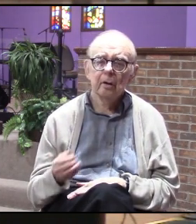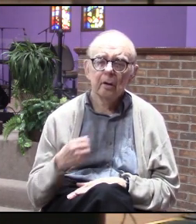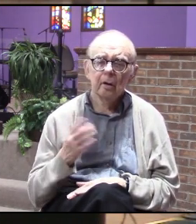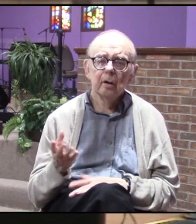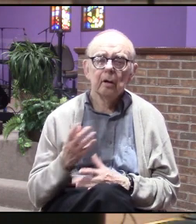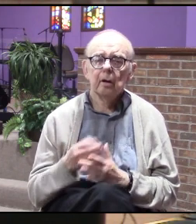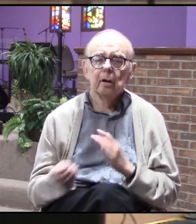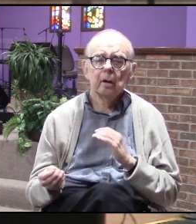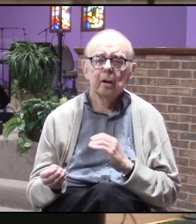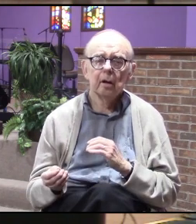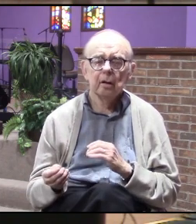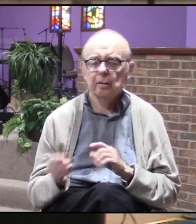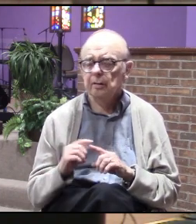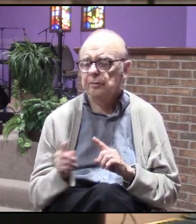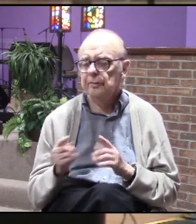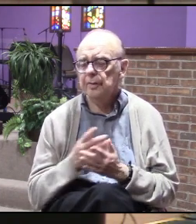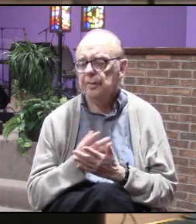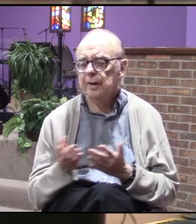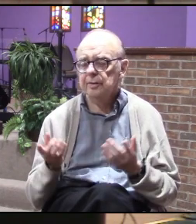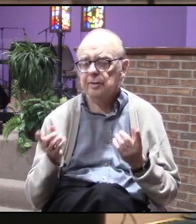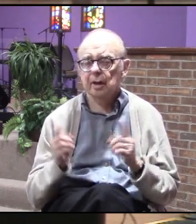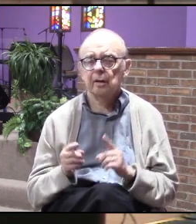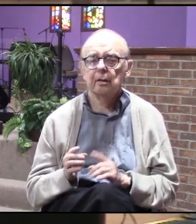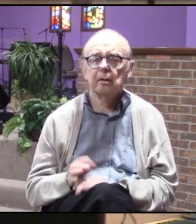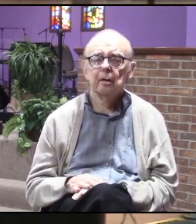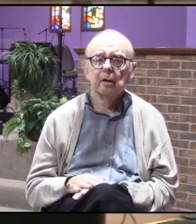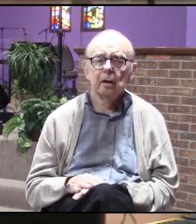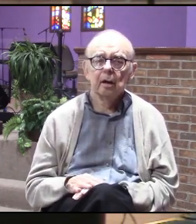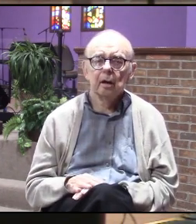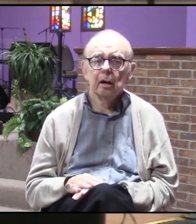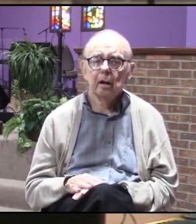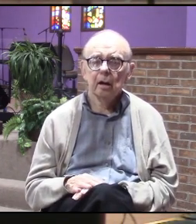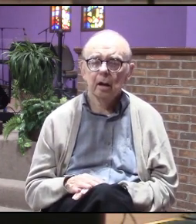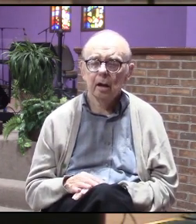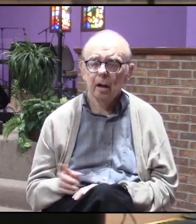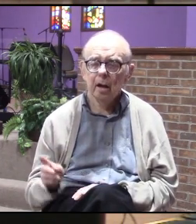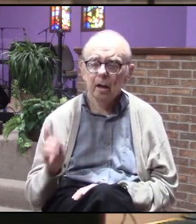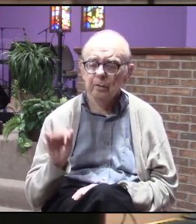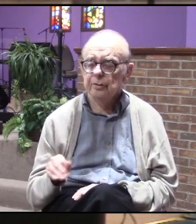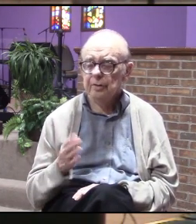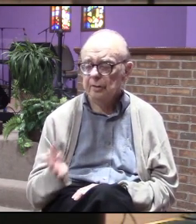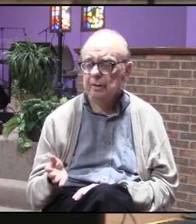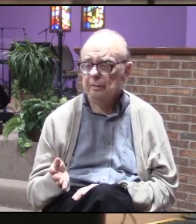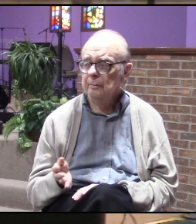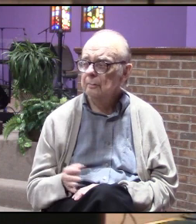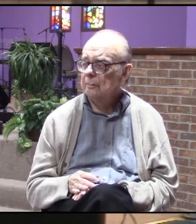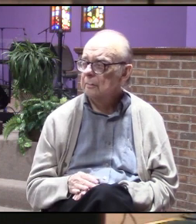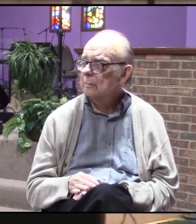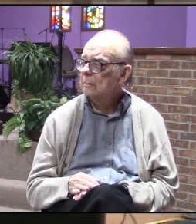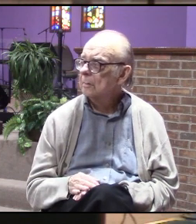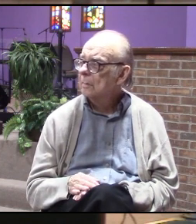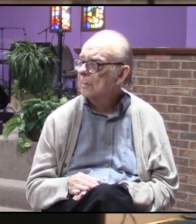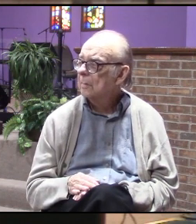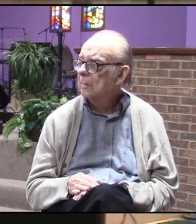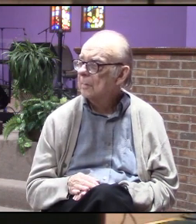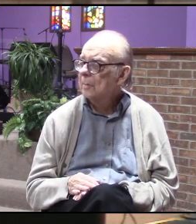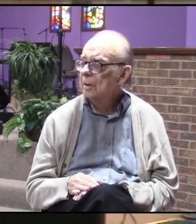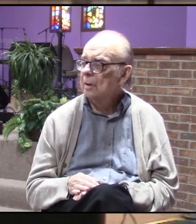We've gone through these flies and locusts and frogs and blood and all this other stuff, and we're still here.